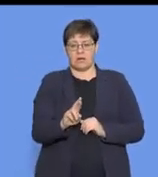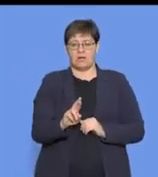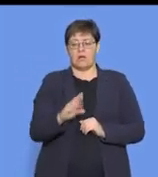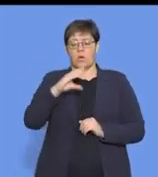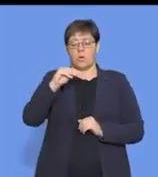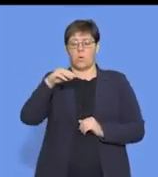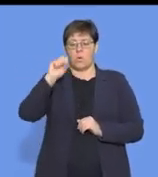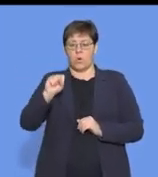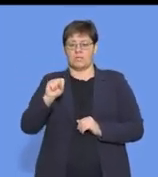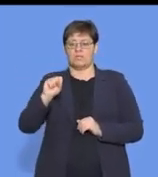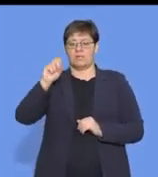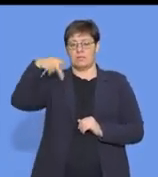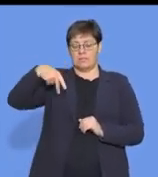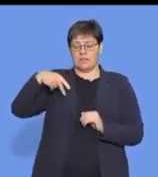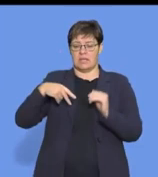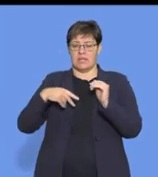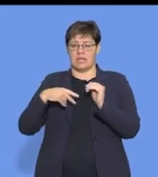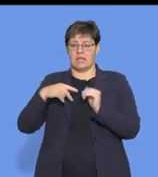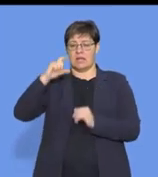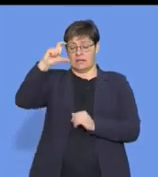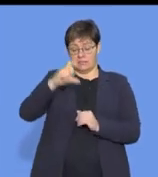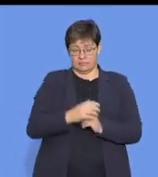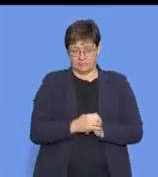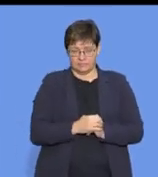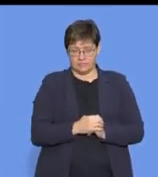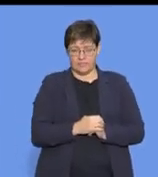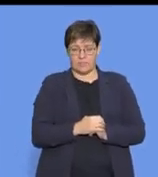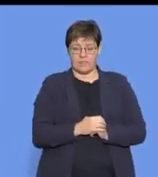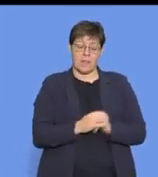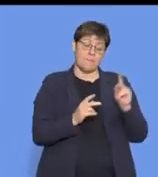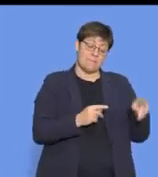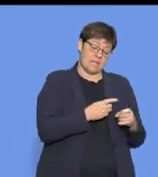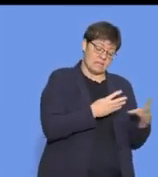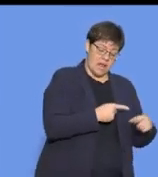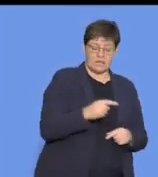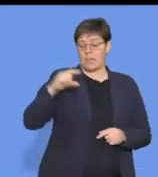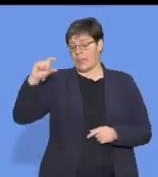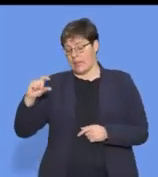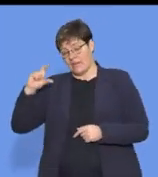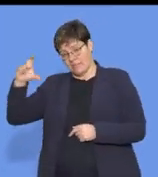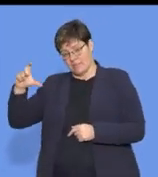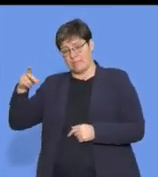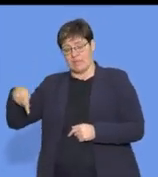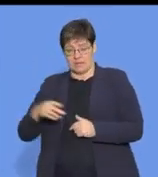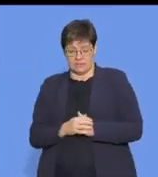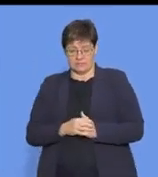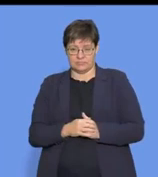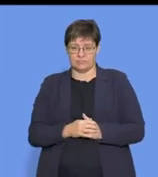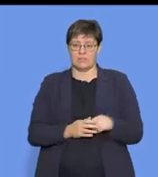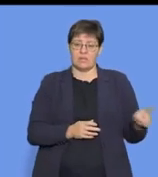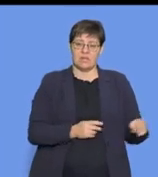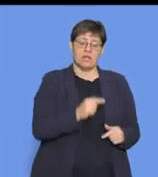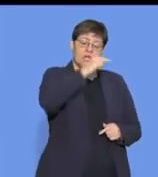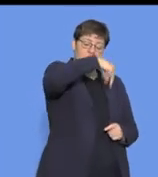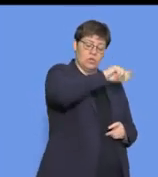2qr cos of p. We began with p, little p, and we ended up with the angle p. The